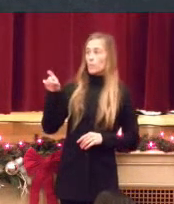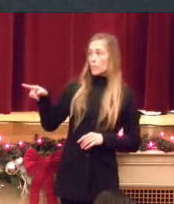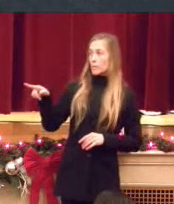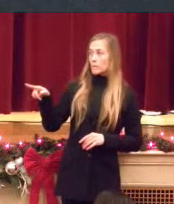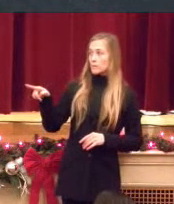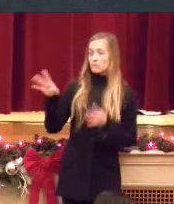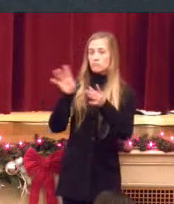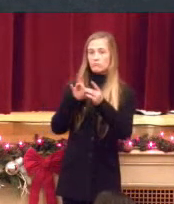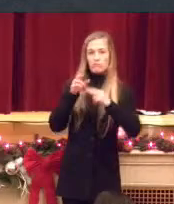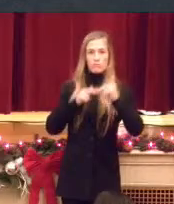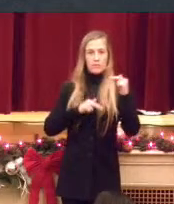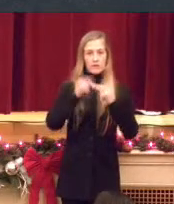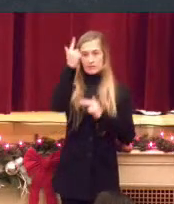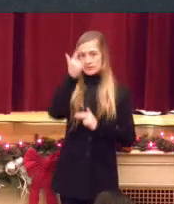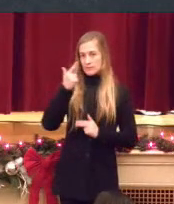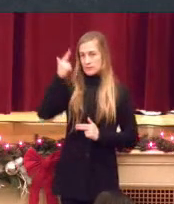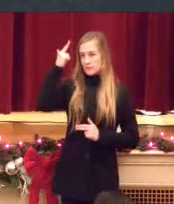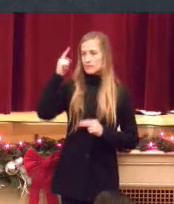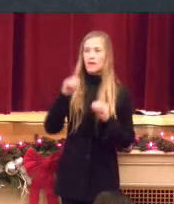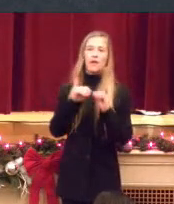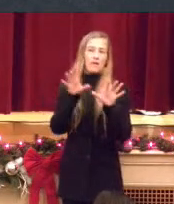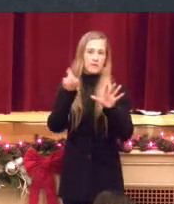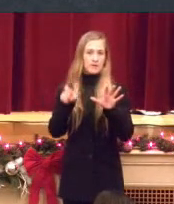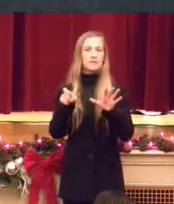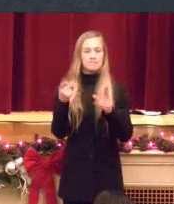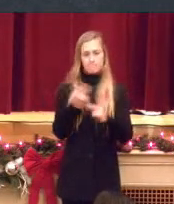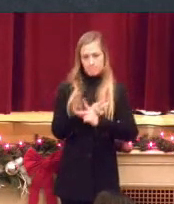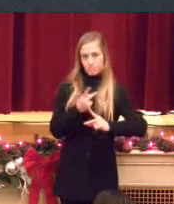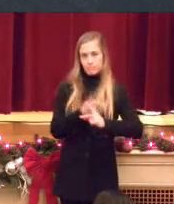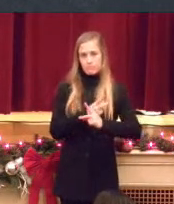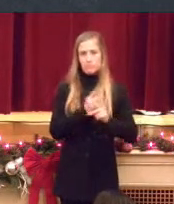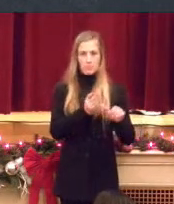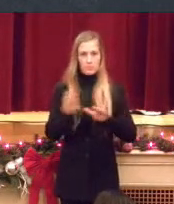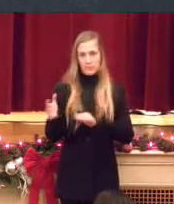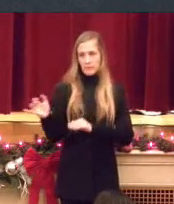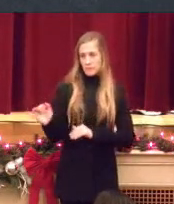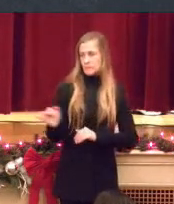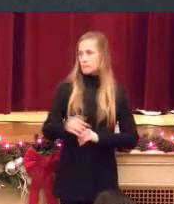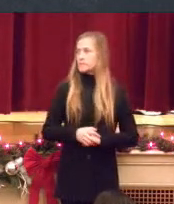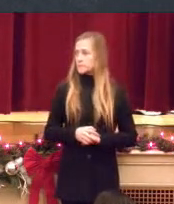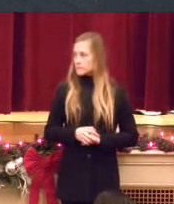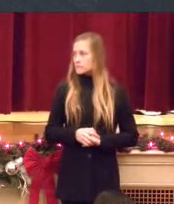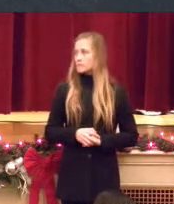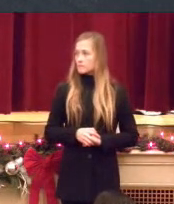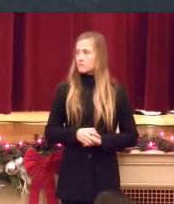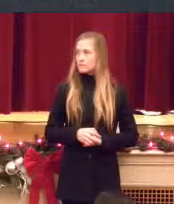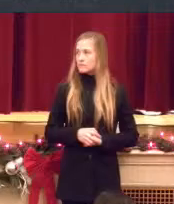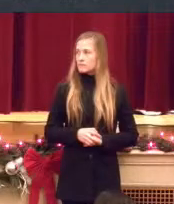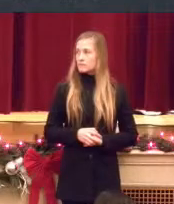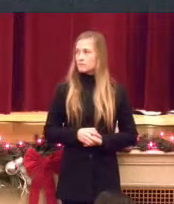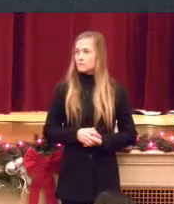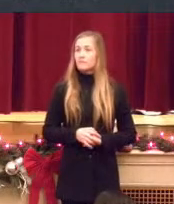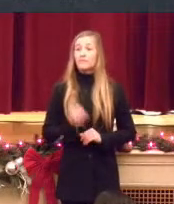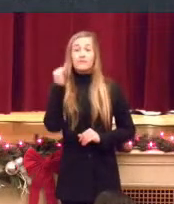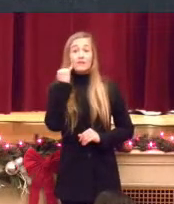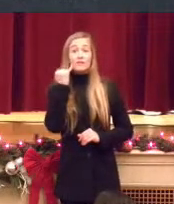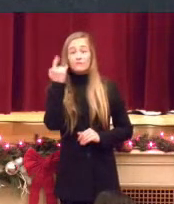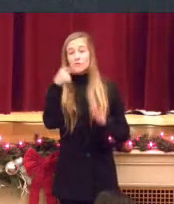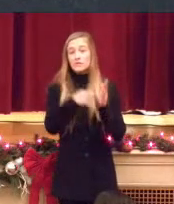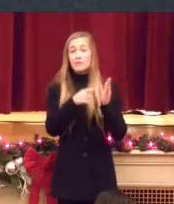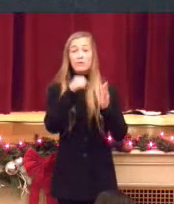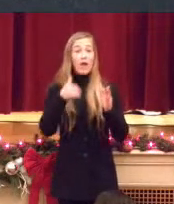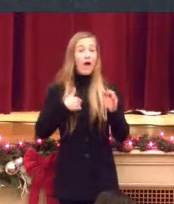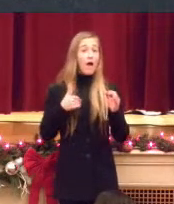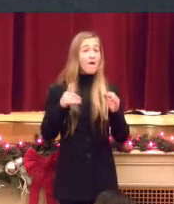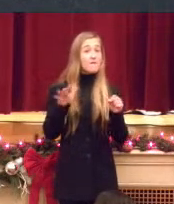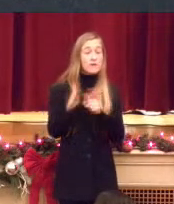building logistics, which obviously would have to be incorporated in that as well. If it was the suggestion they didn't have enough classroom,